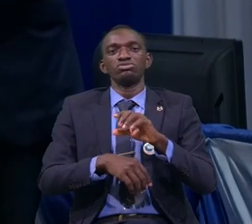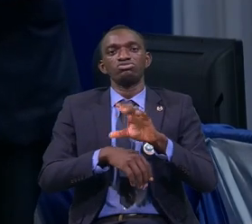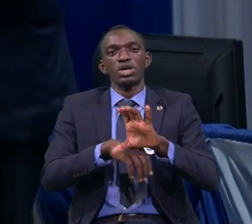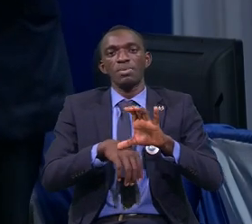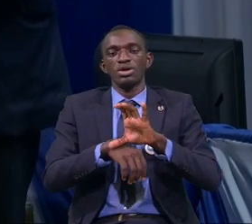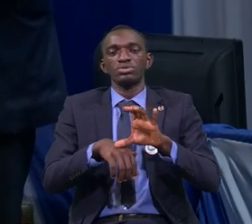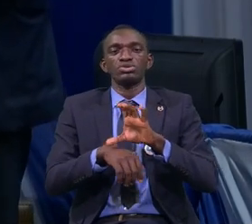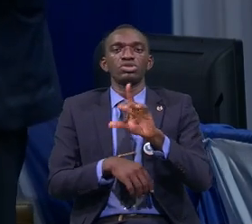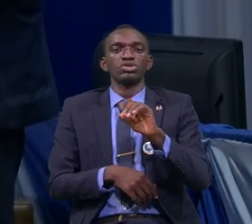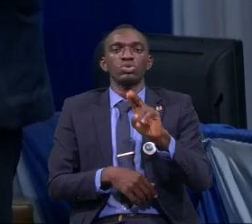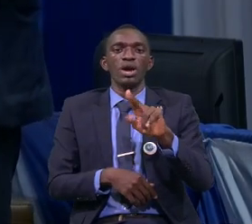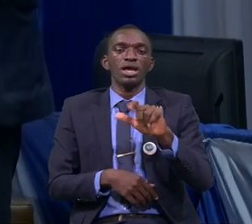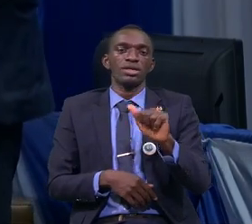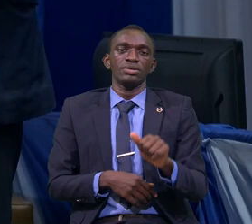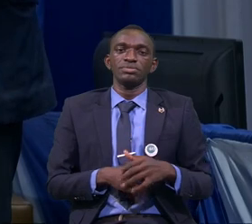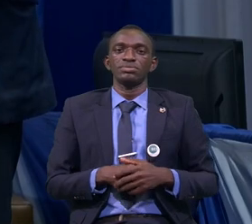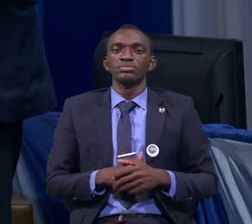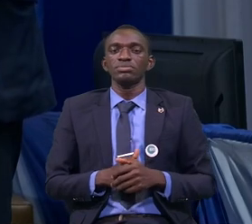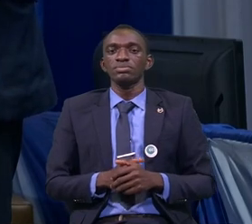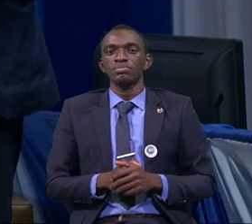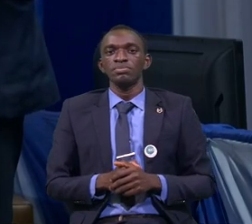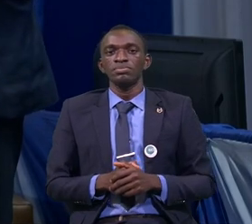Bo Ancien Route Bonaberry